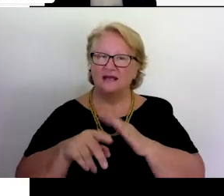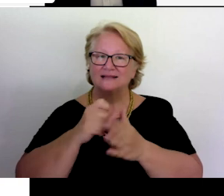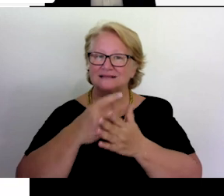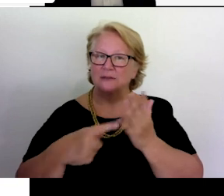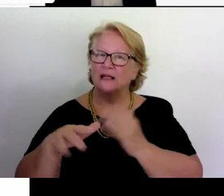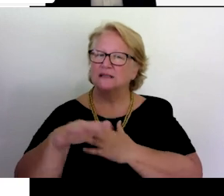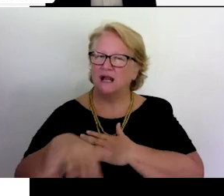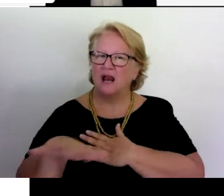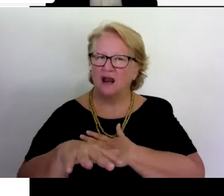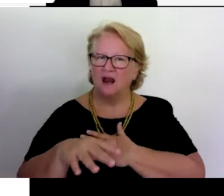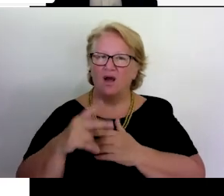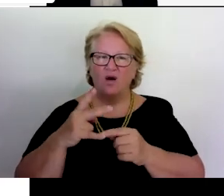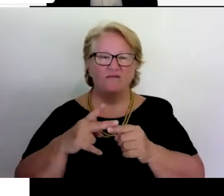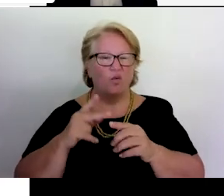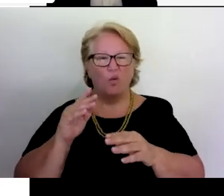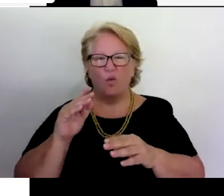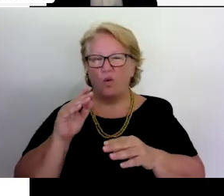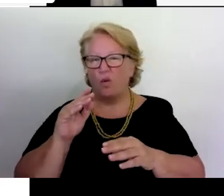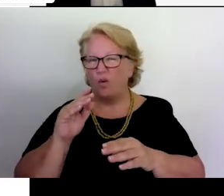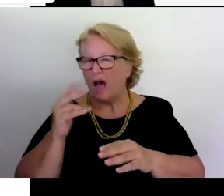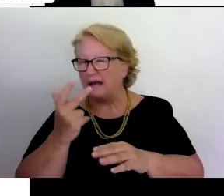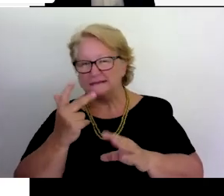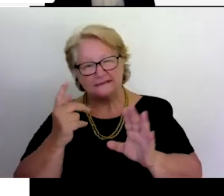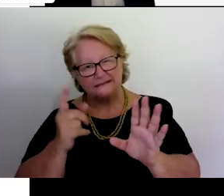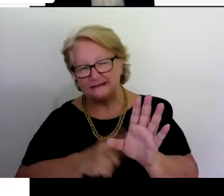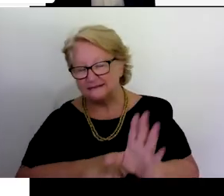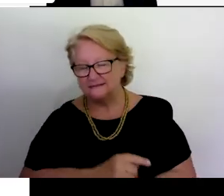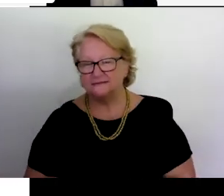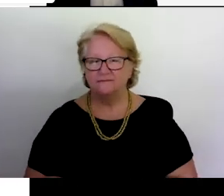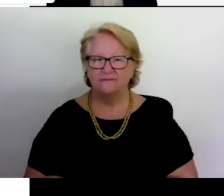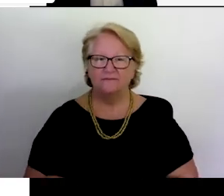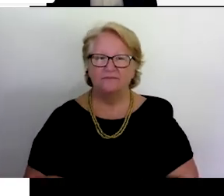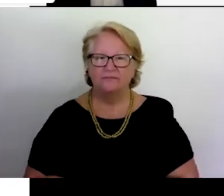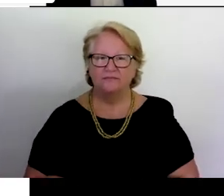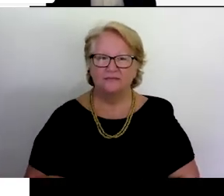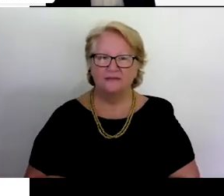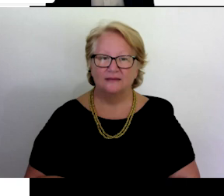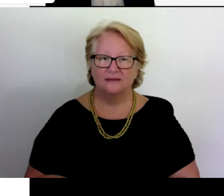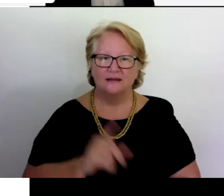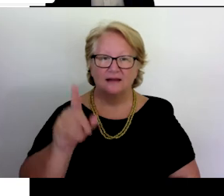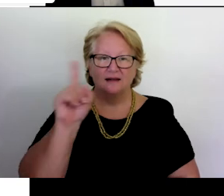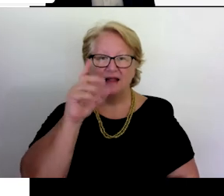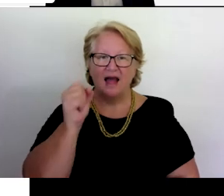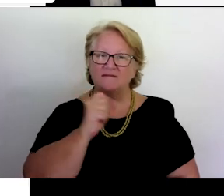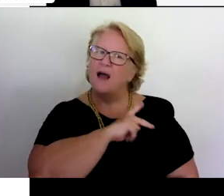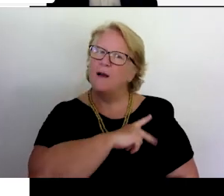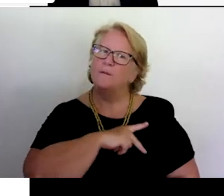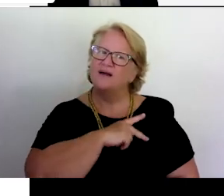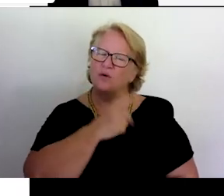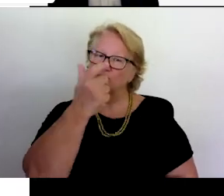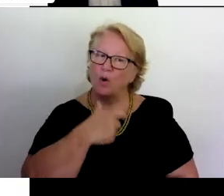for more than half of his life, for 18 years so far, and he currently holds professional roles at